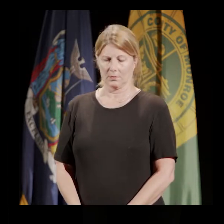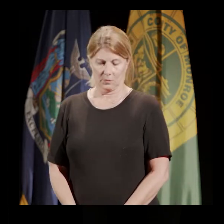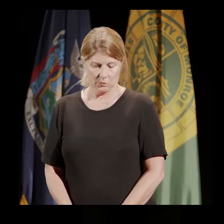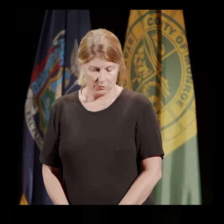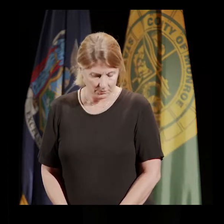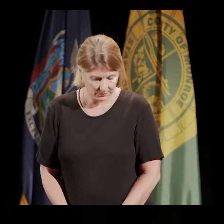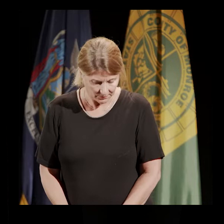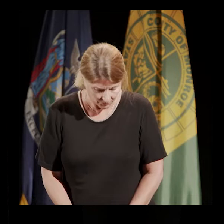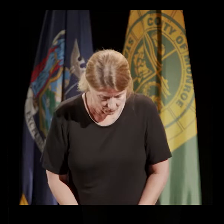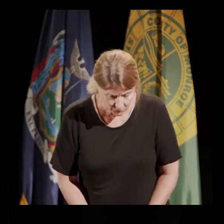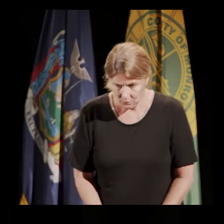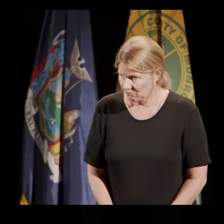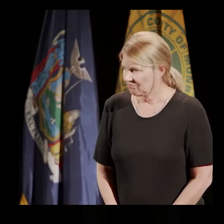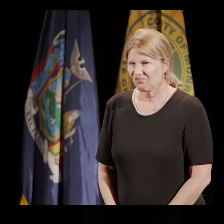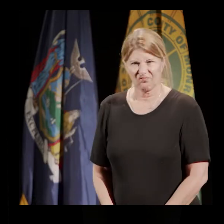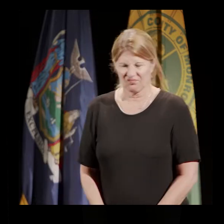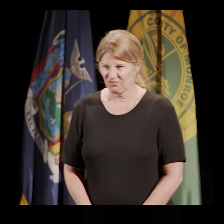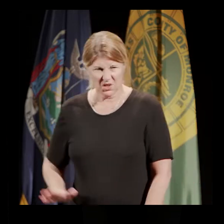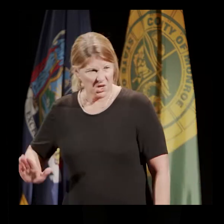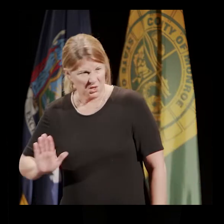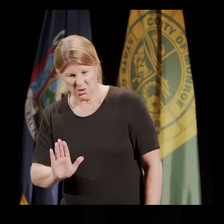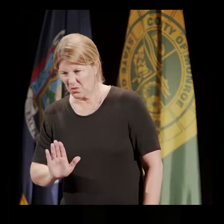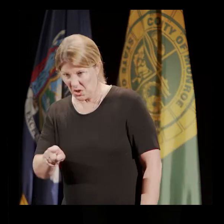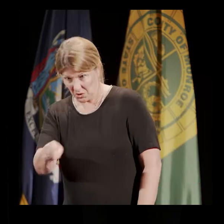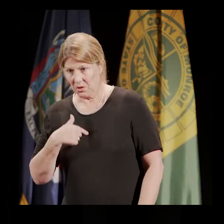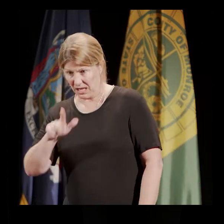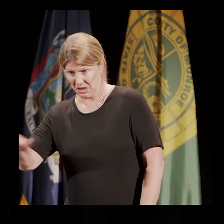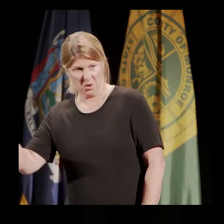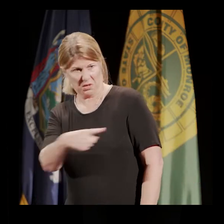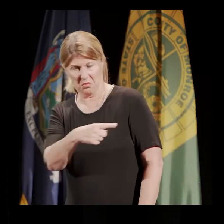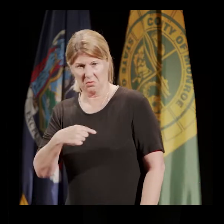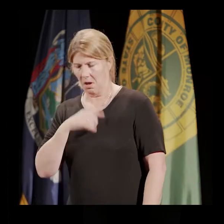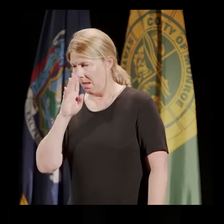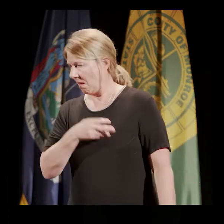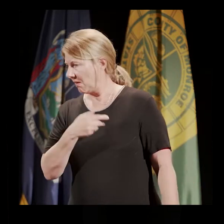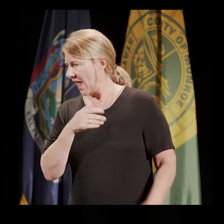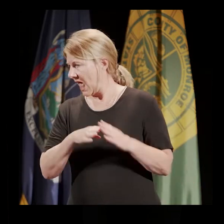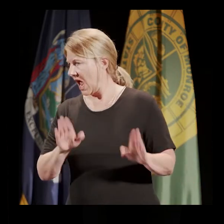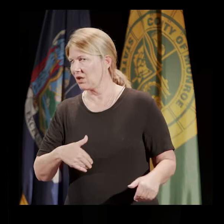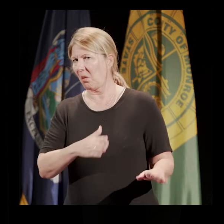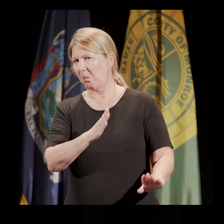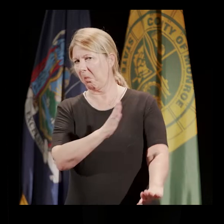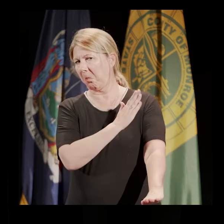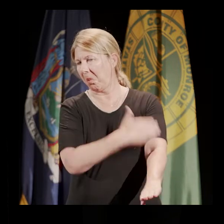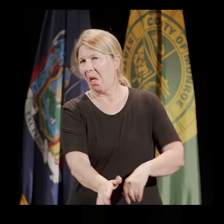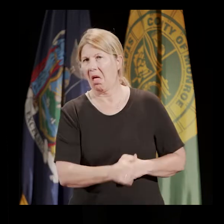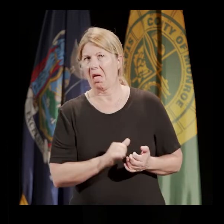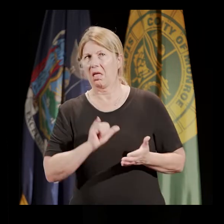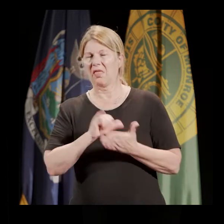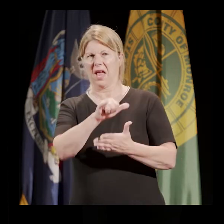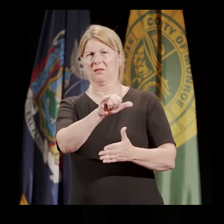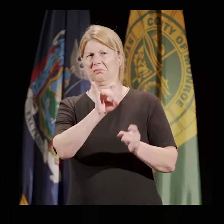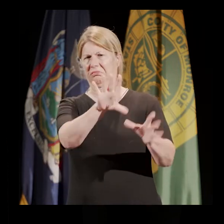Your days of contributing to blight and destruction of the streets and neighborhoods at the expense of our residents is over.